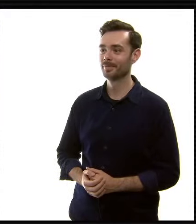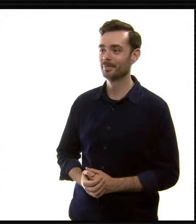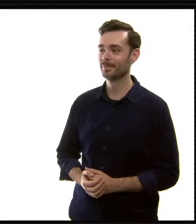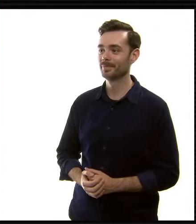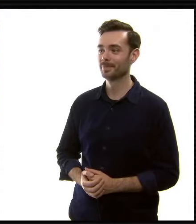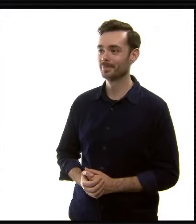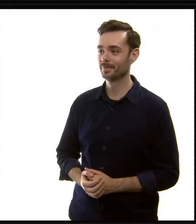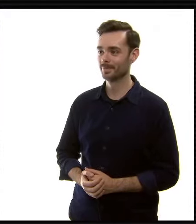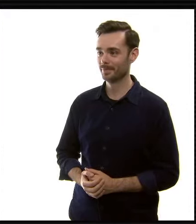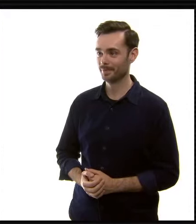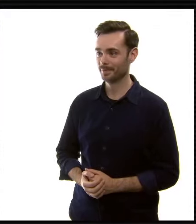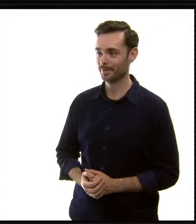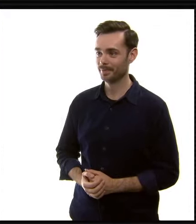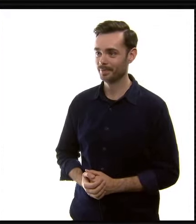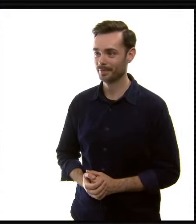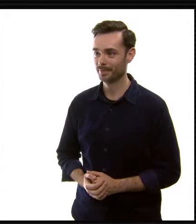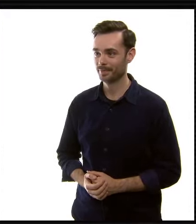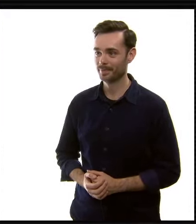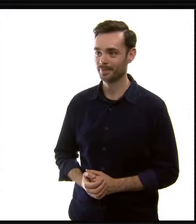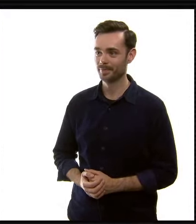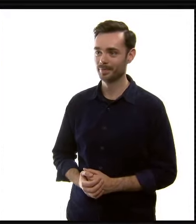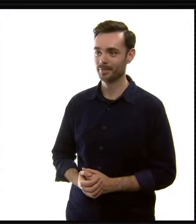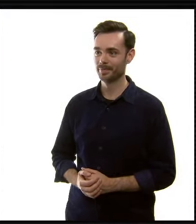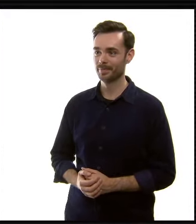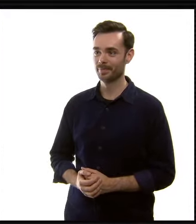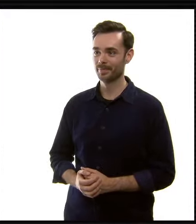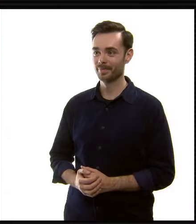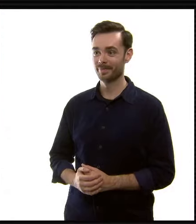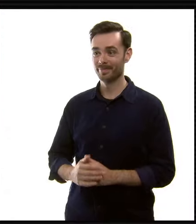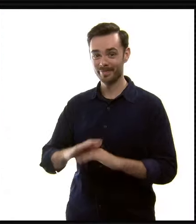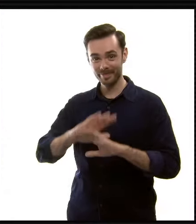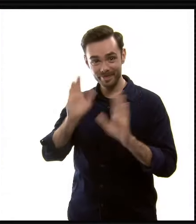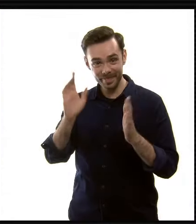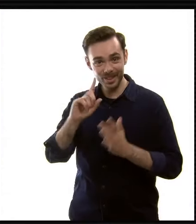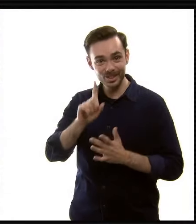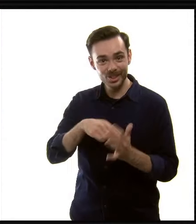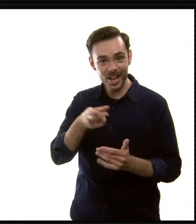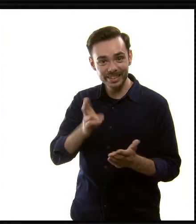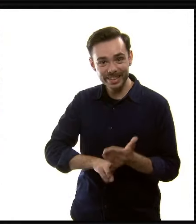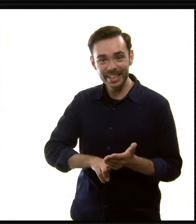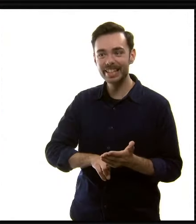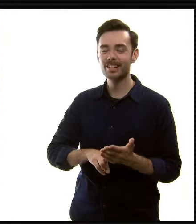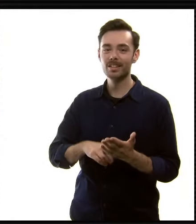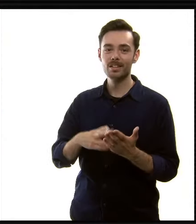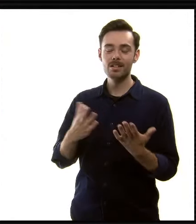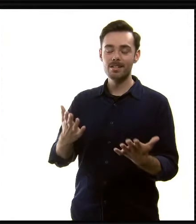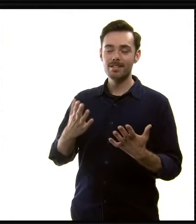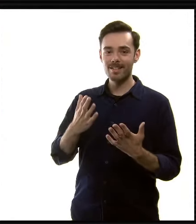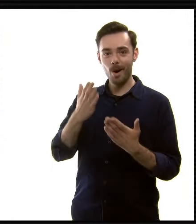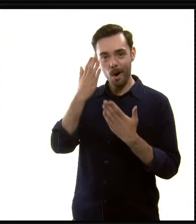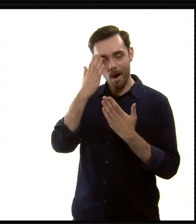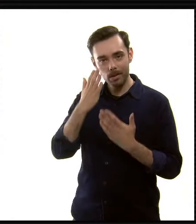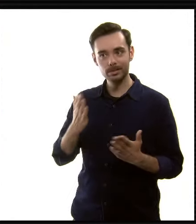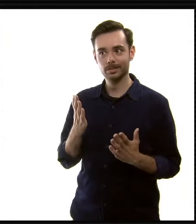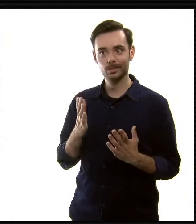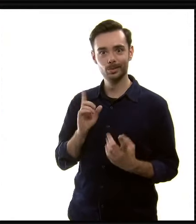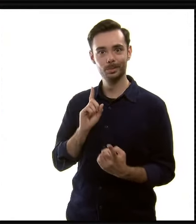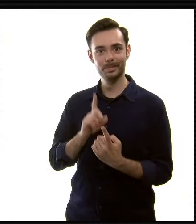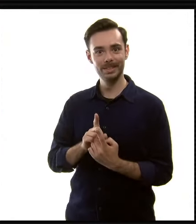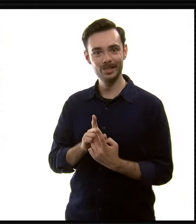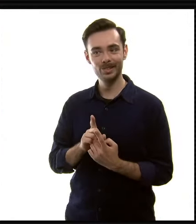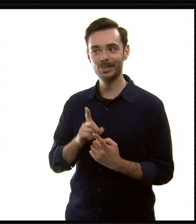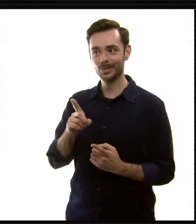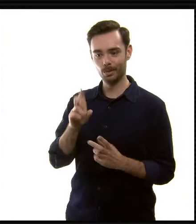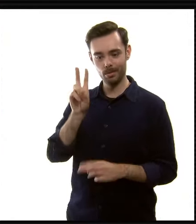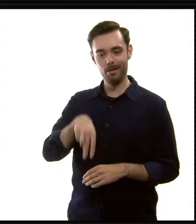How's it going? Hey, Justin. Justin. Honored to meet you. You look fantastic. I was going to wear that too,